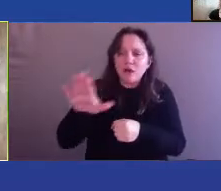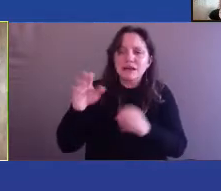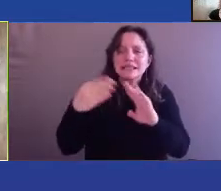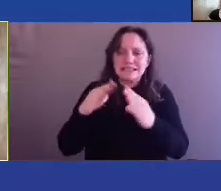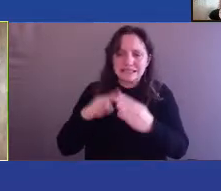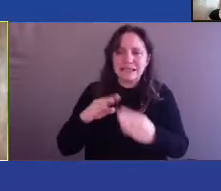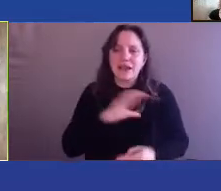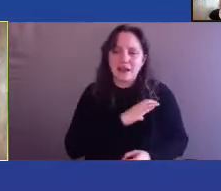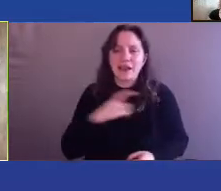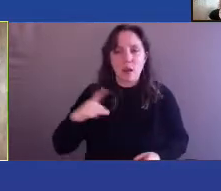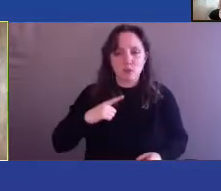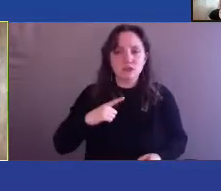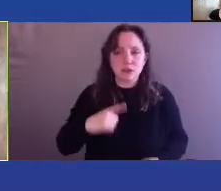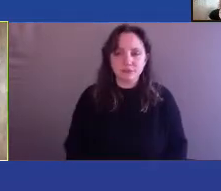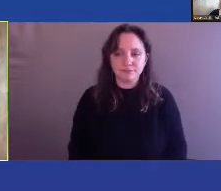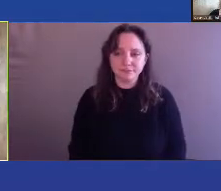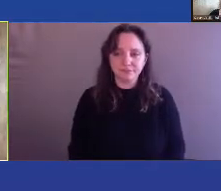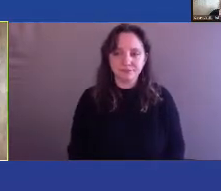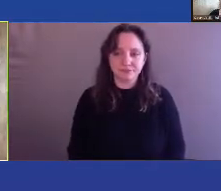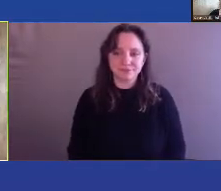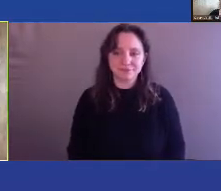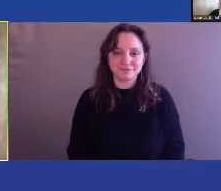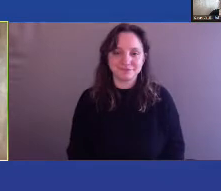Next slide, please.